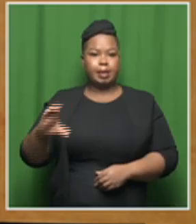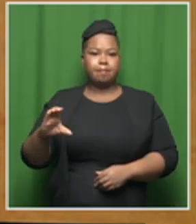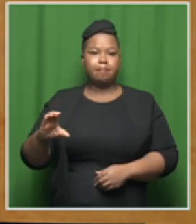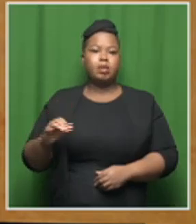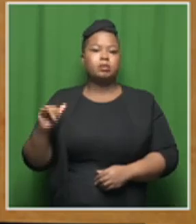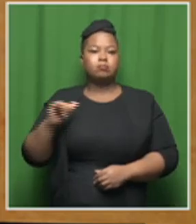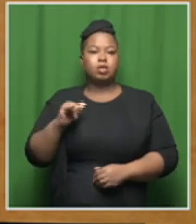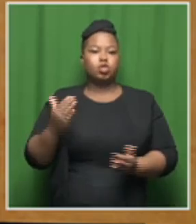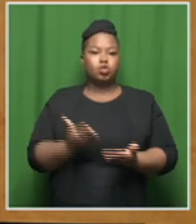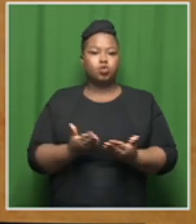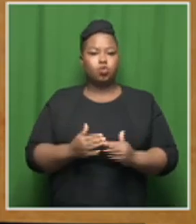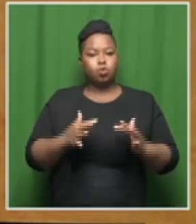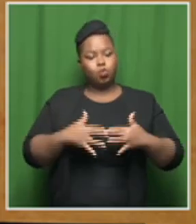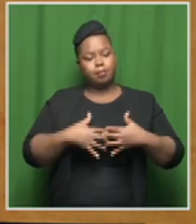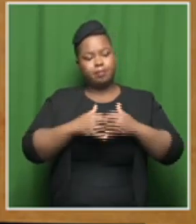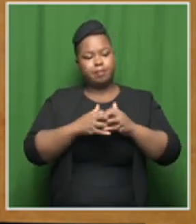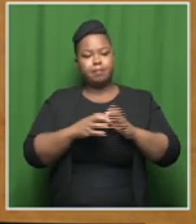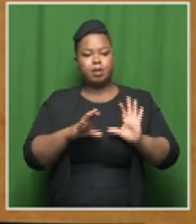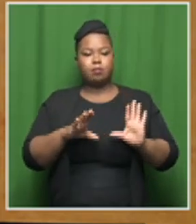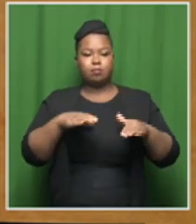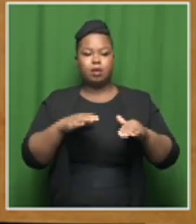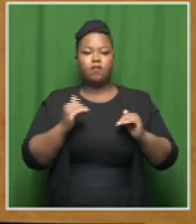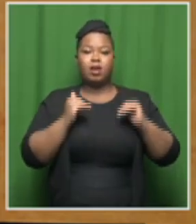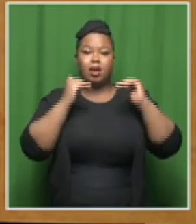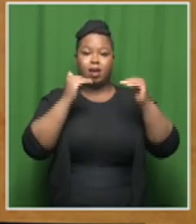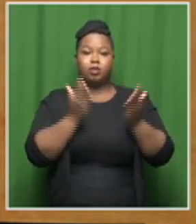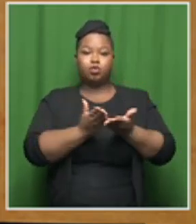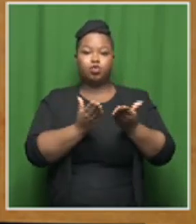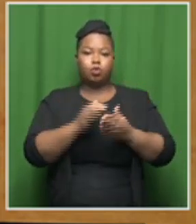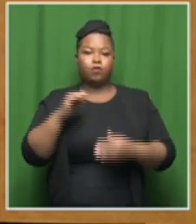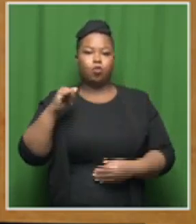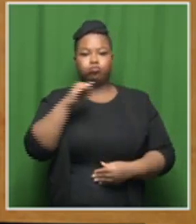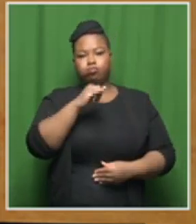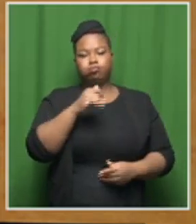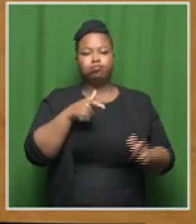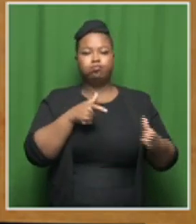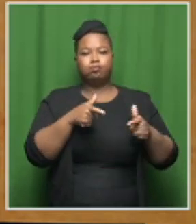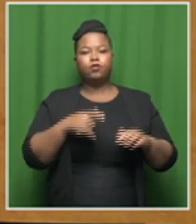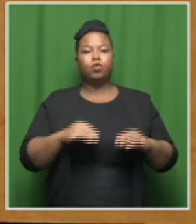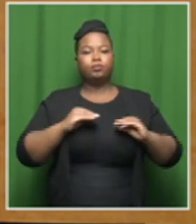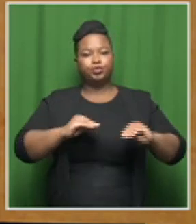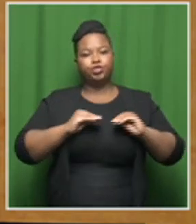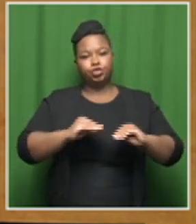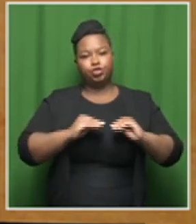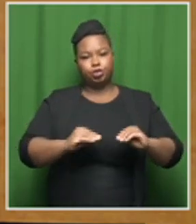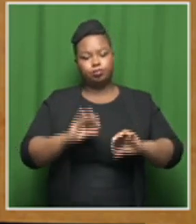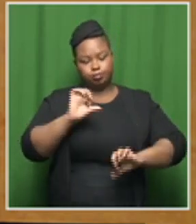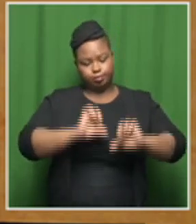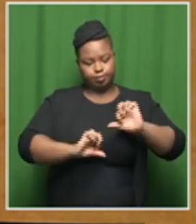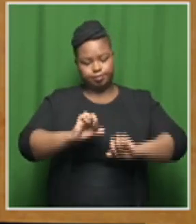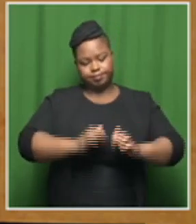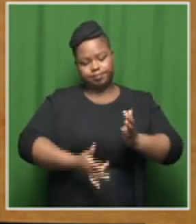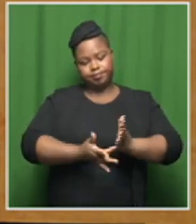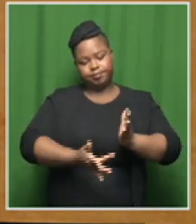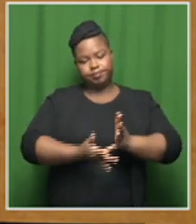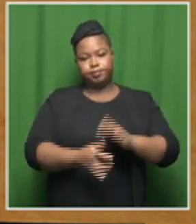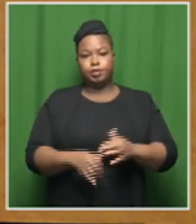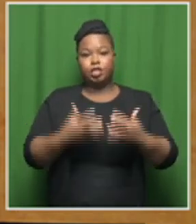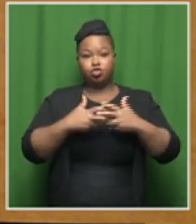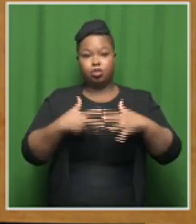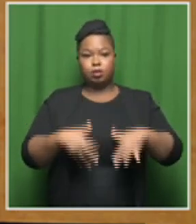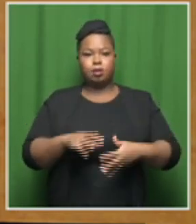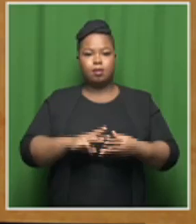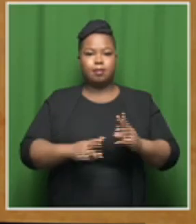a high school for aerospace science as part of a new model of public education focusing on science, technology, engineering